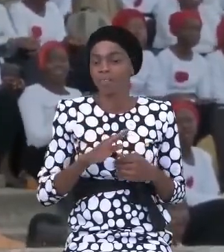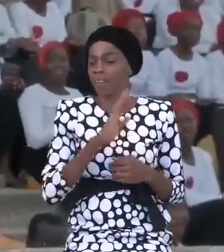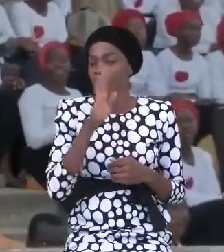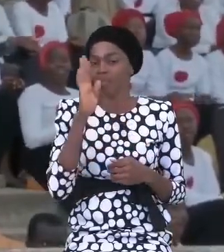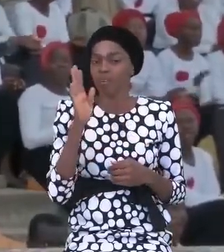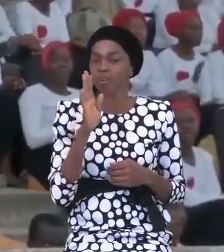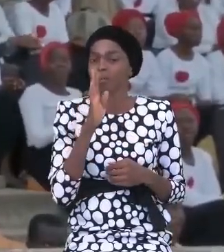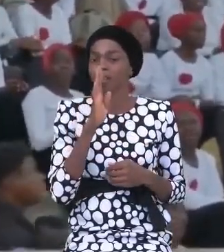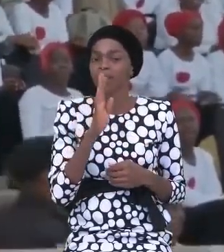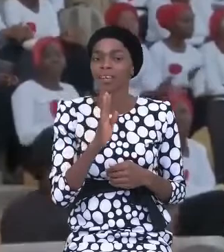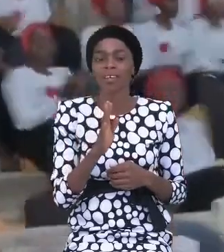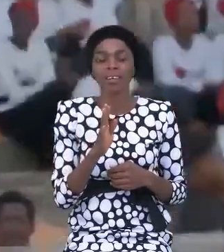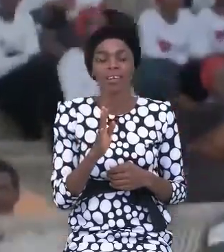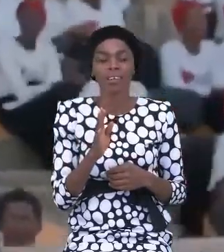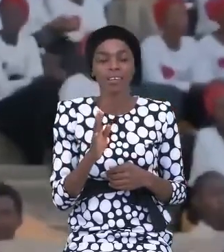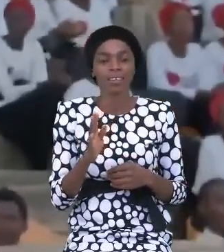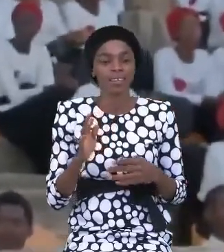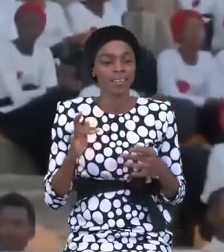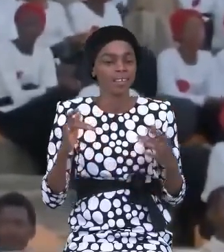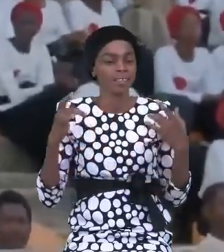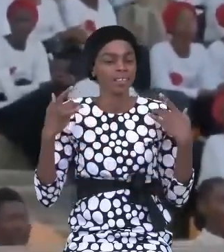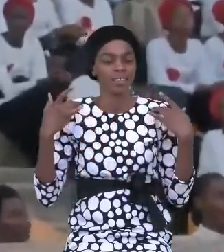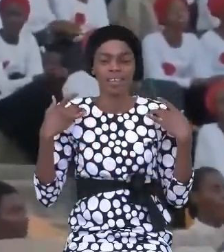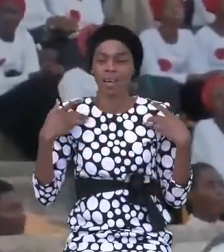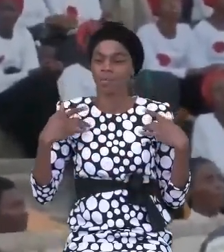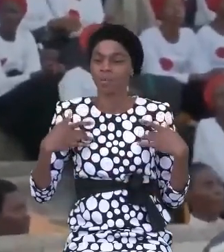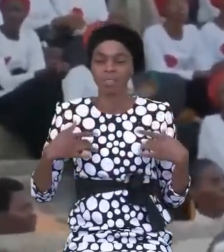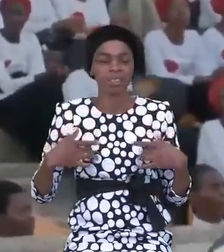have never been